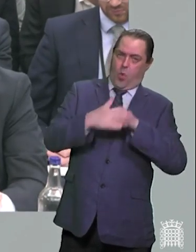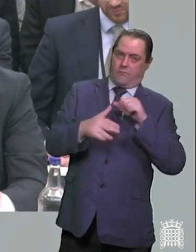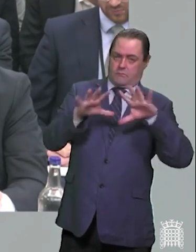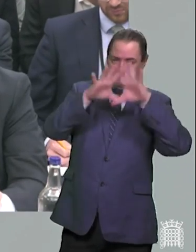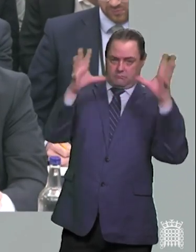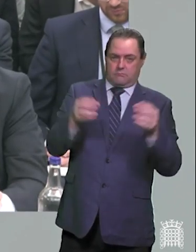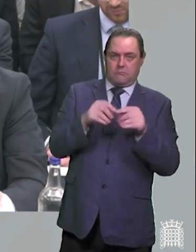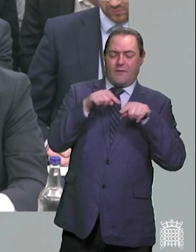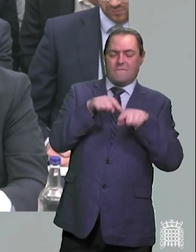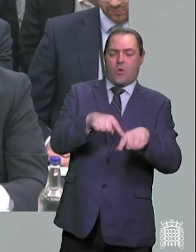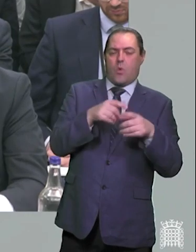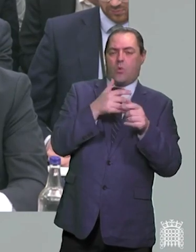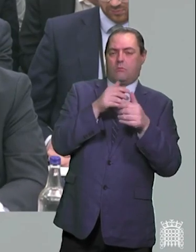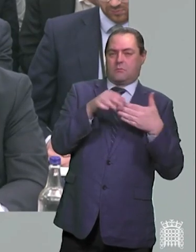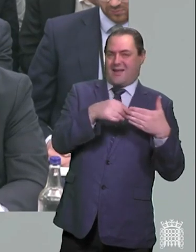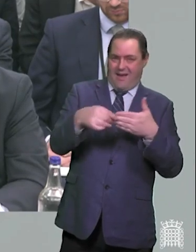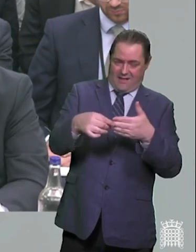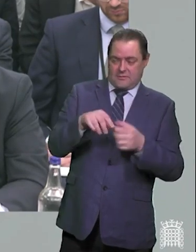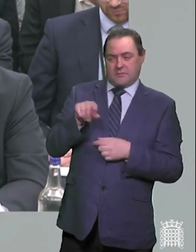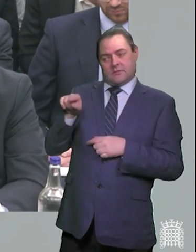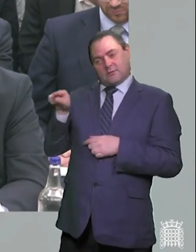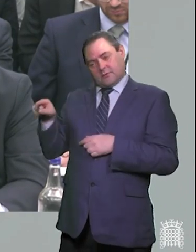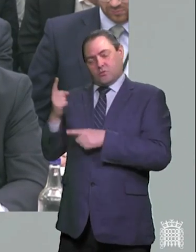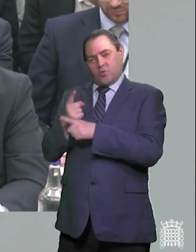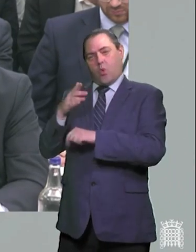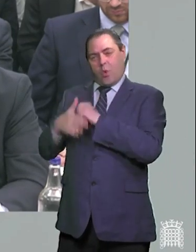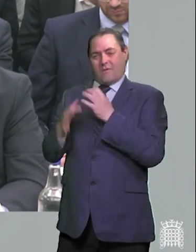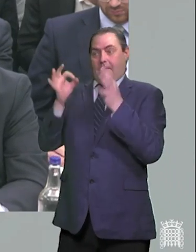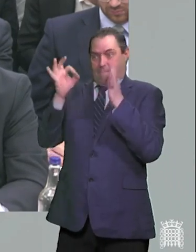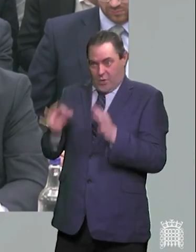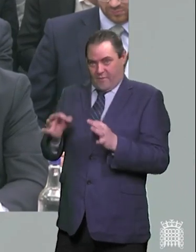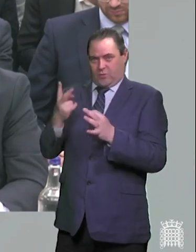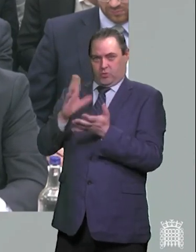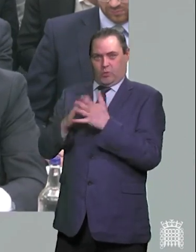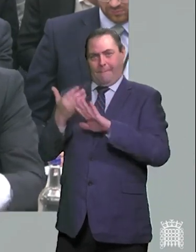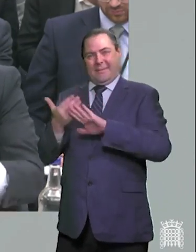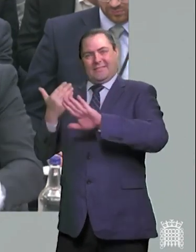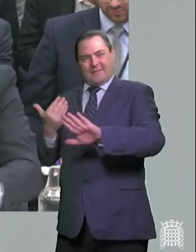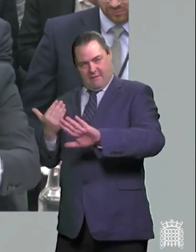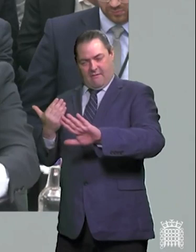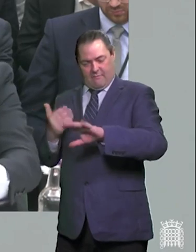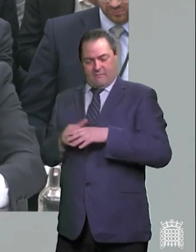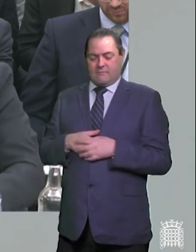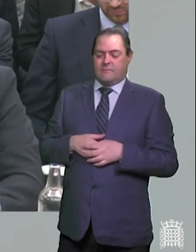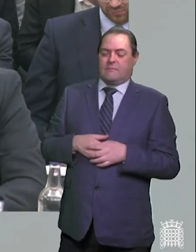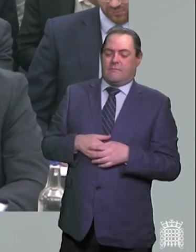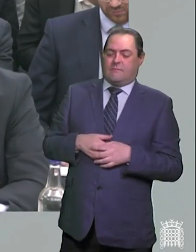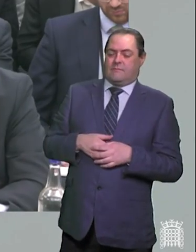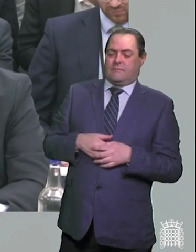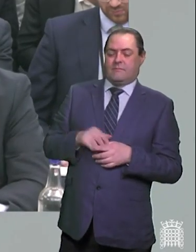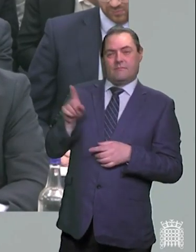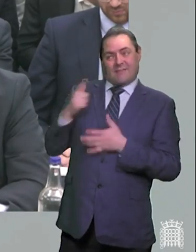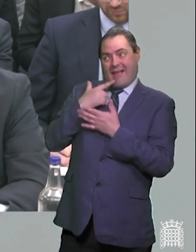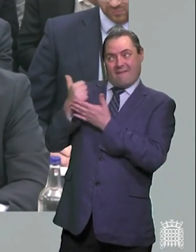totality of following the guidance. He was talking about maintaining perfect social distancing. The advice that